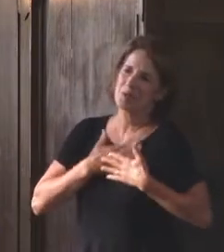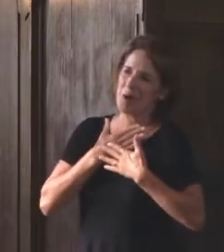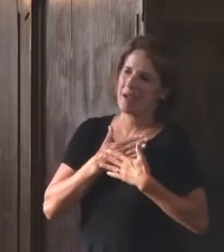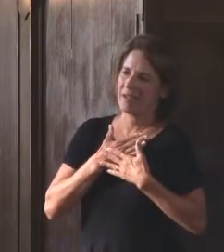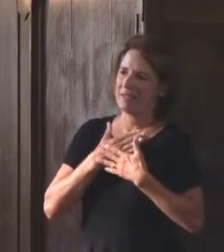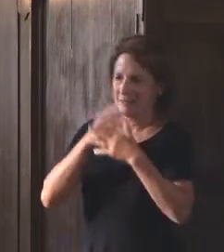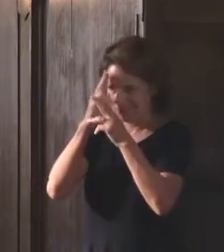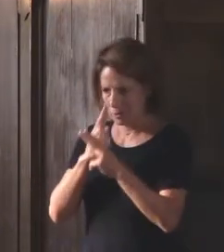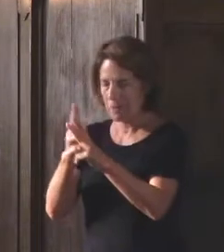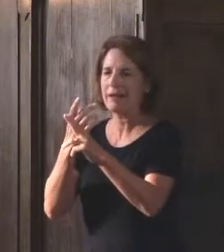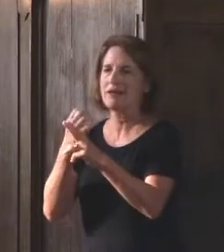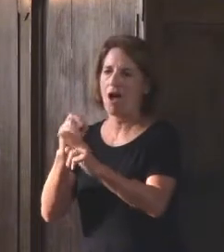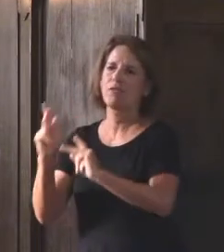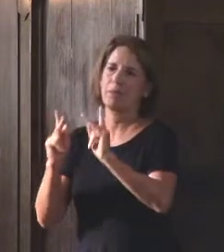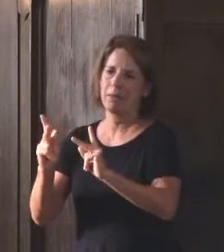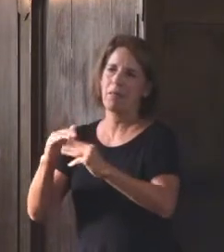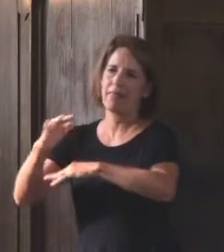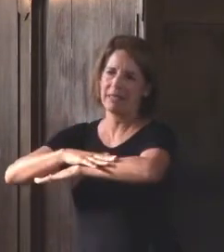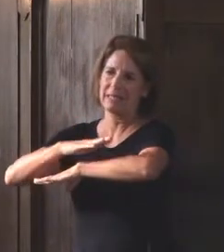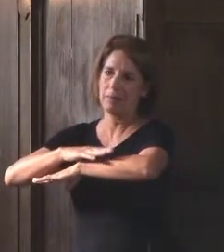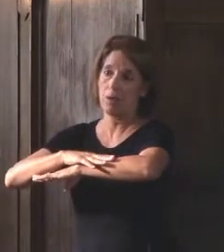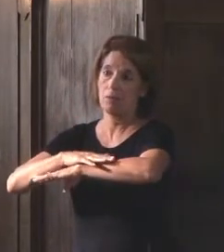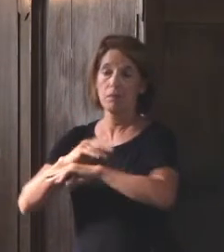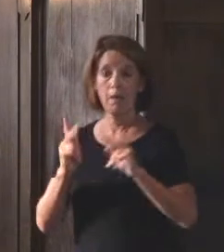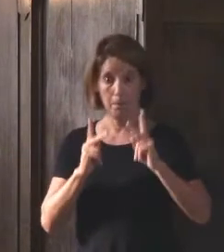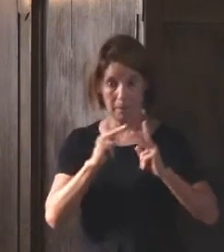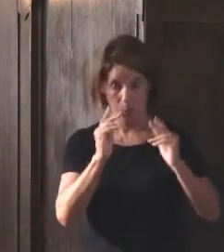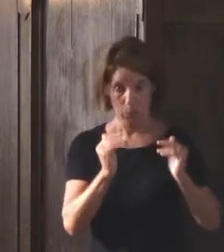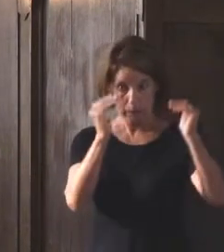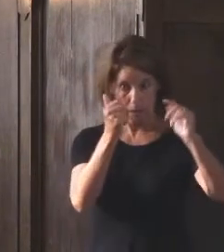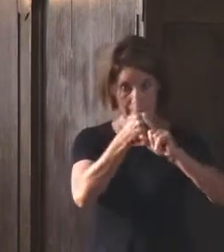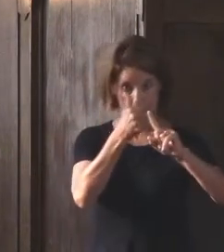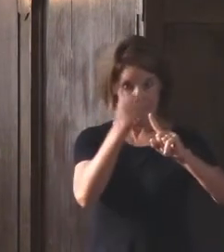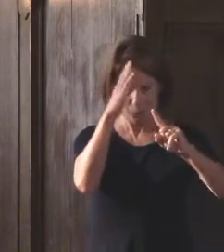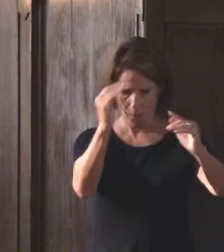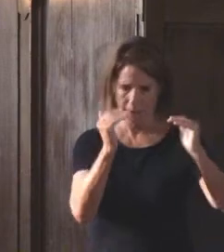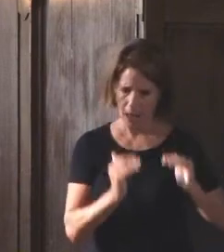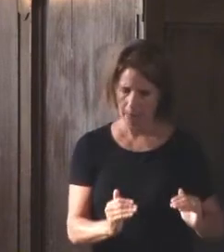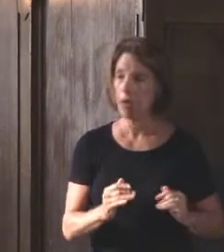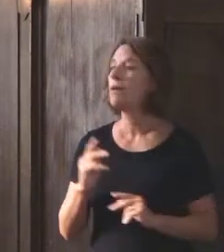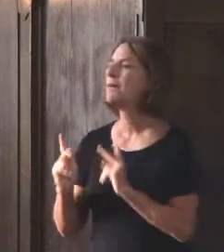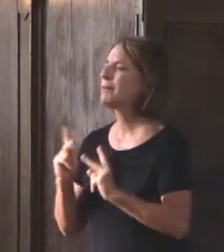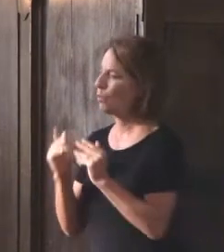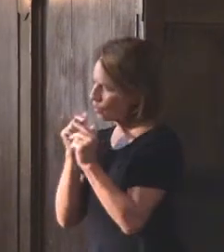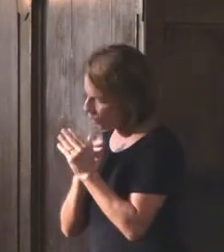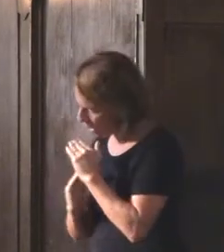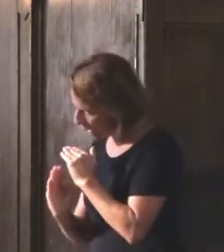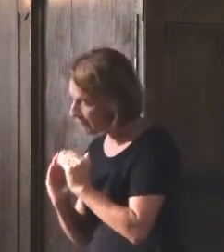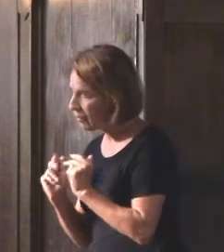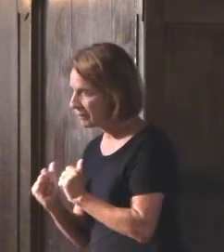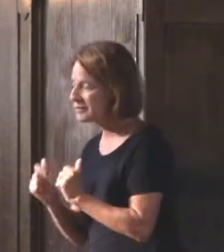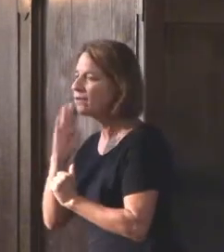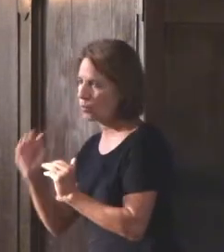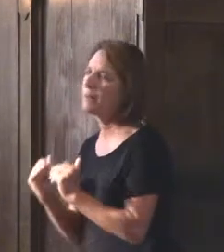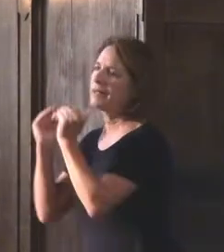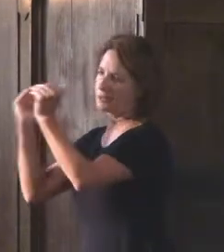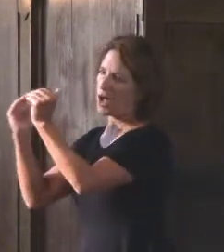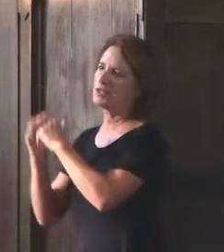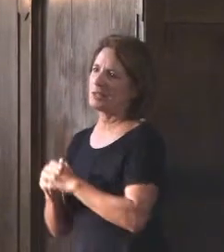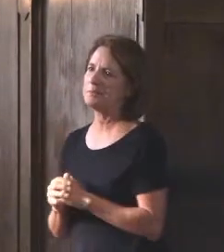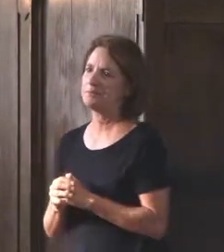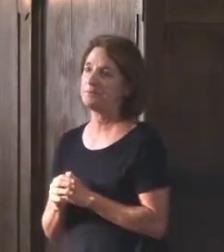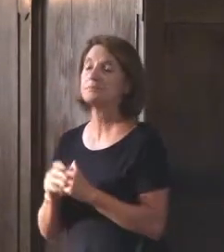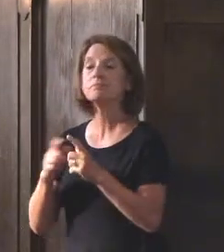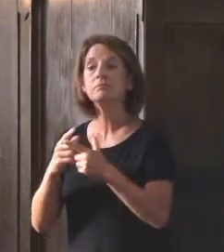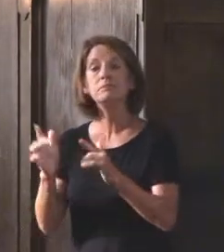table. For those who exalt themselves will be humbled, but those who humble themselves will be exalted. Then Jesus